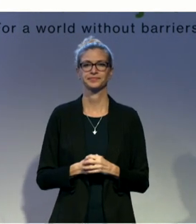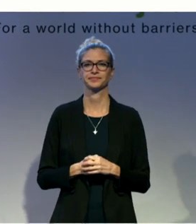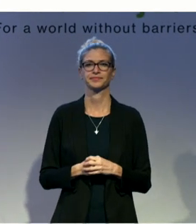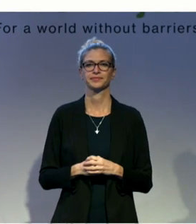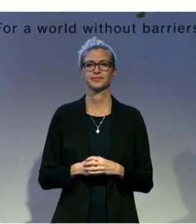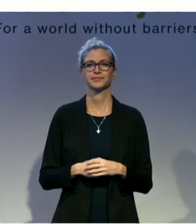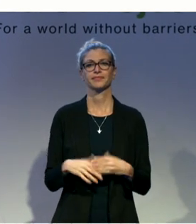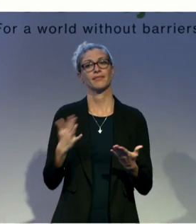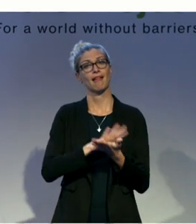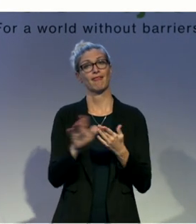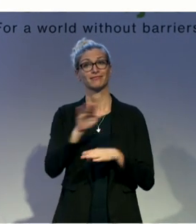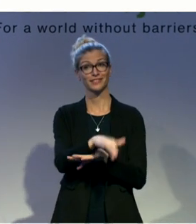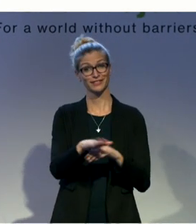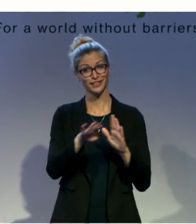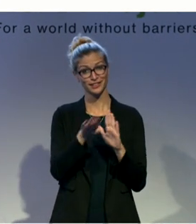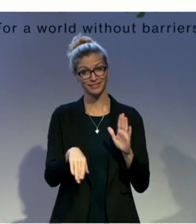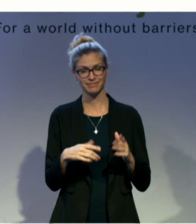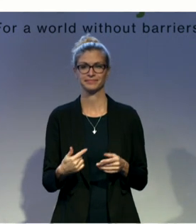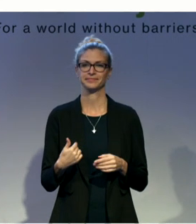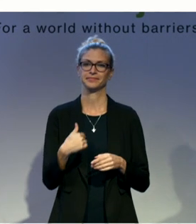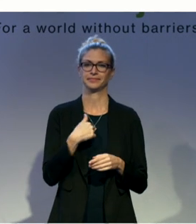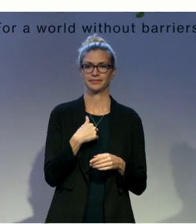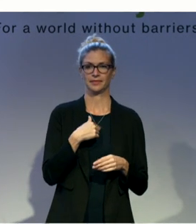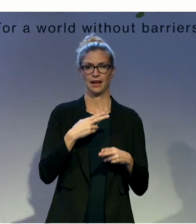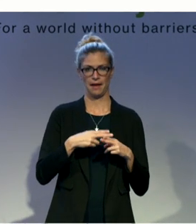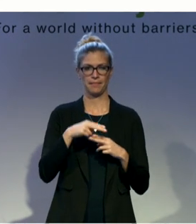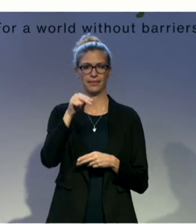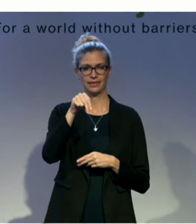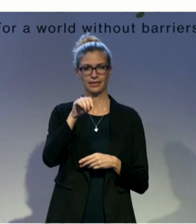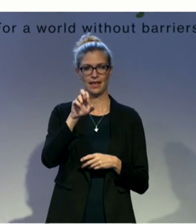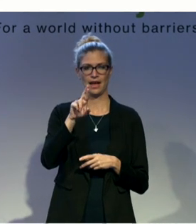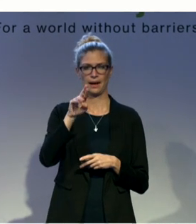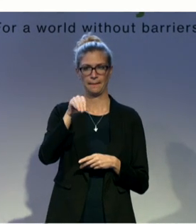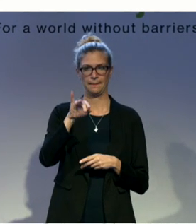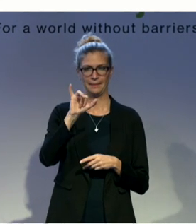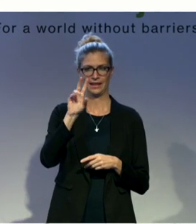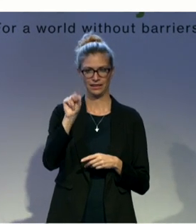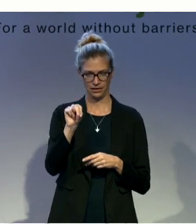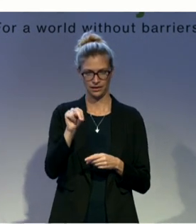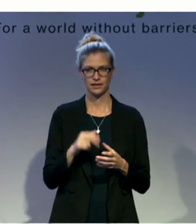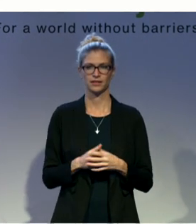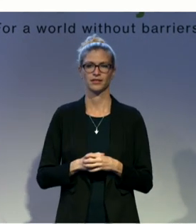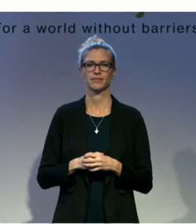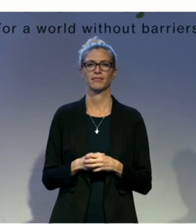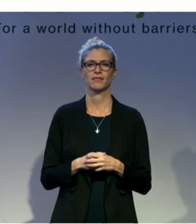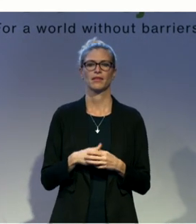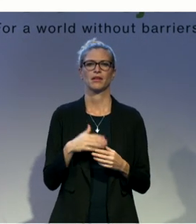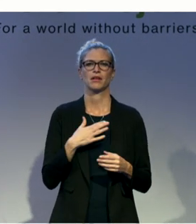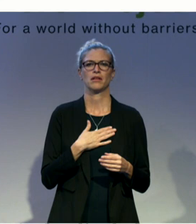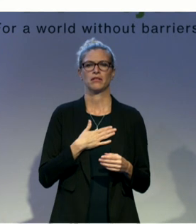afternoon, everybody. My name is Nermin, and I will be presenting innovative practices from Bosnia and